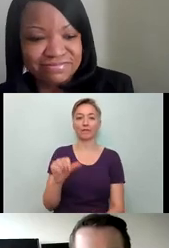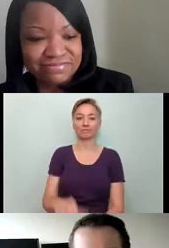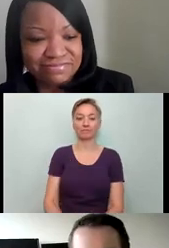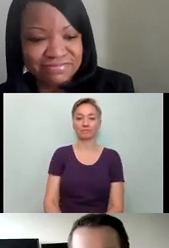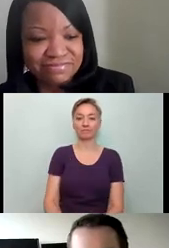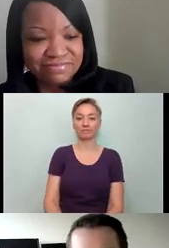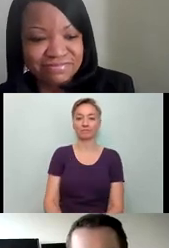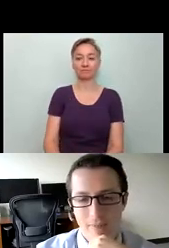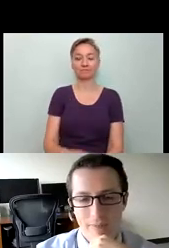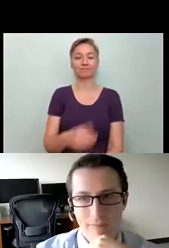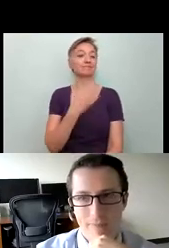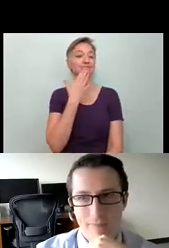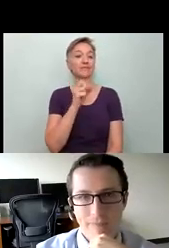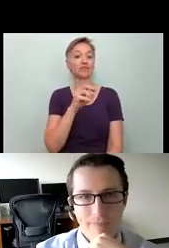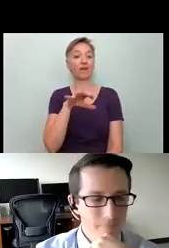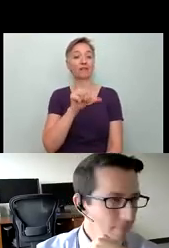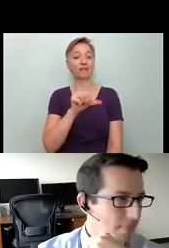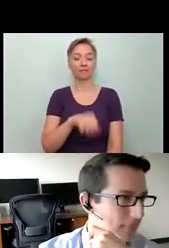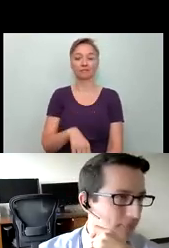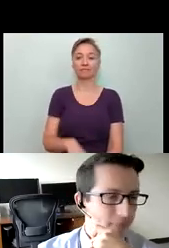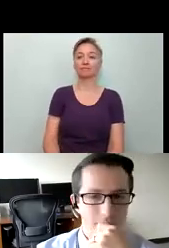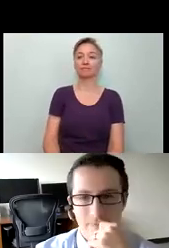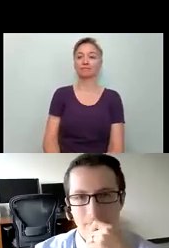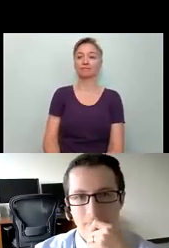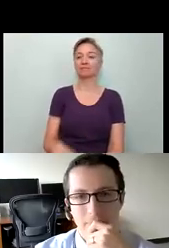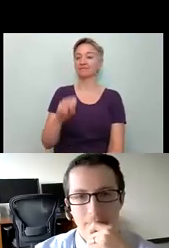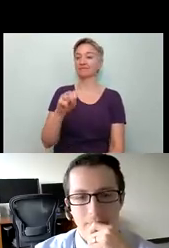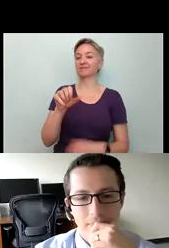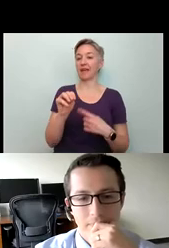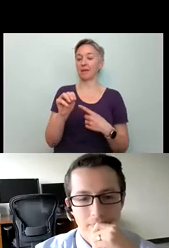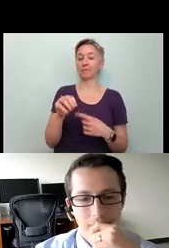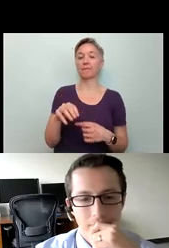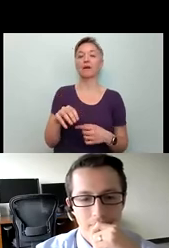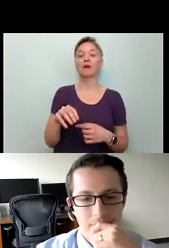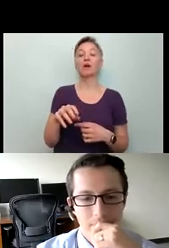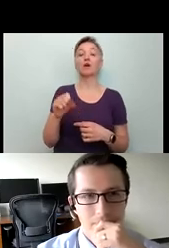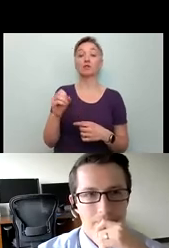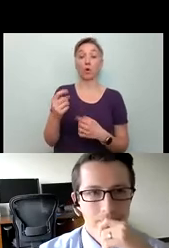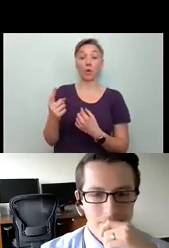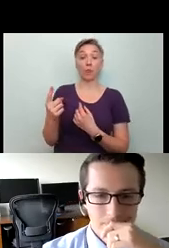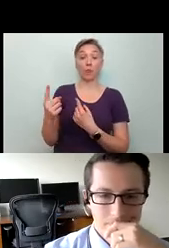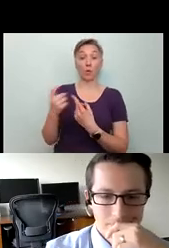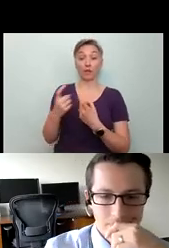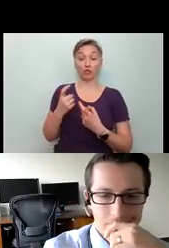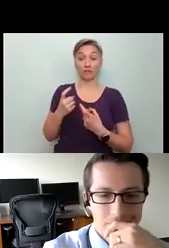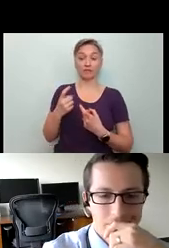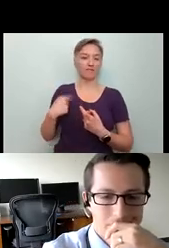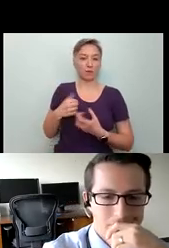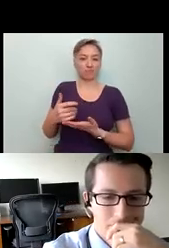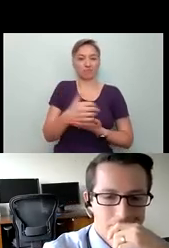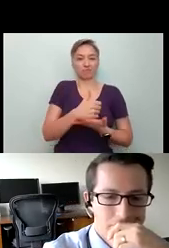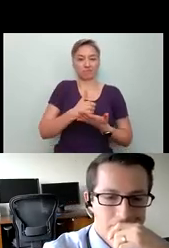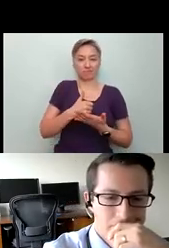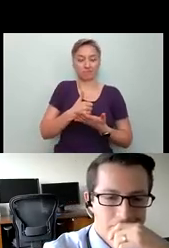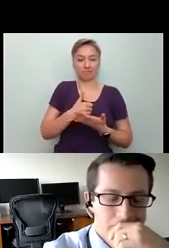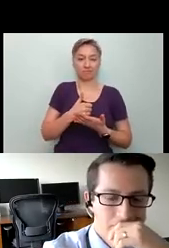Thanks, Sonia. All right. So these are questions that were submitted prior to this session by our members